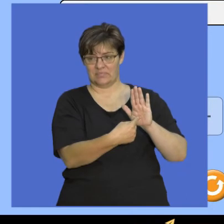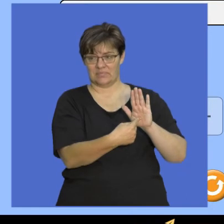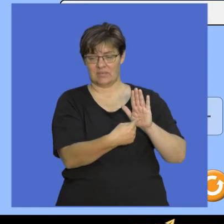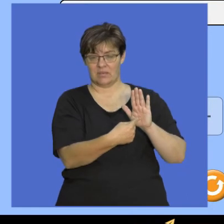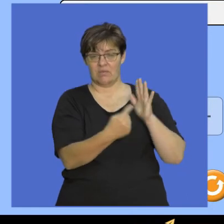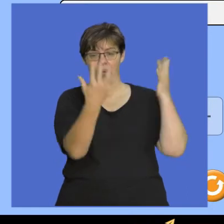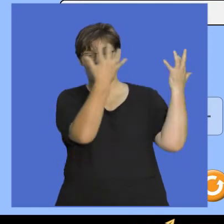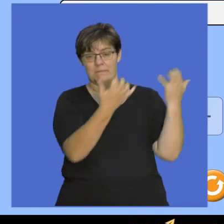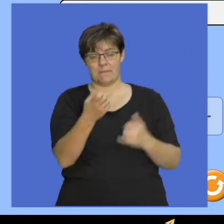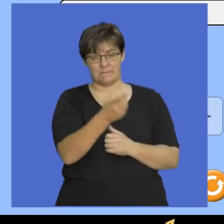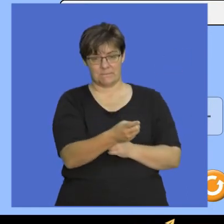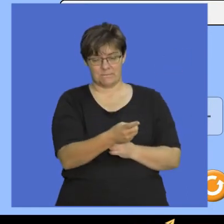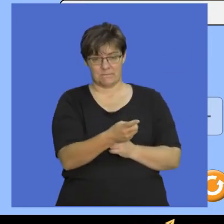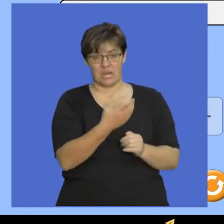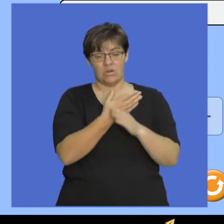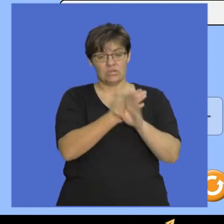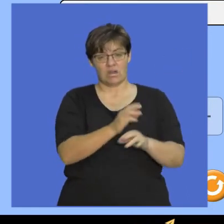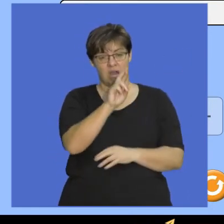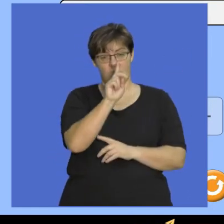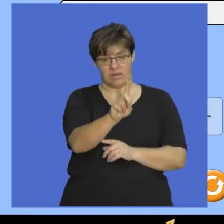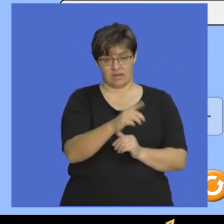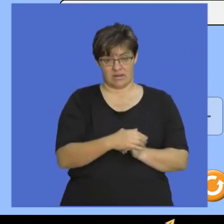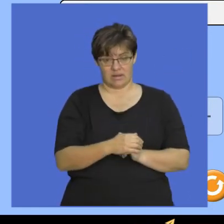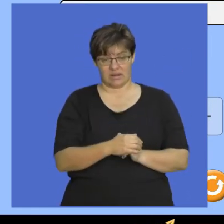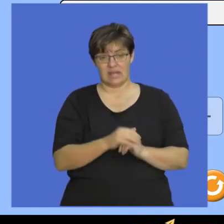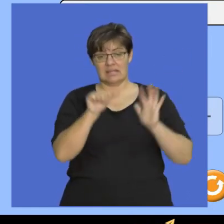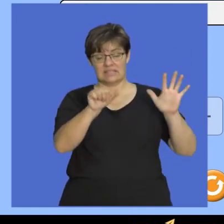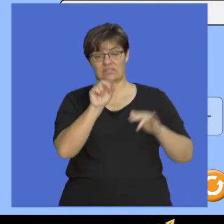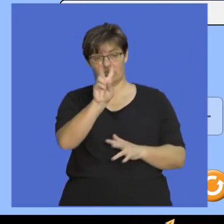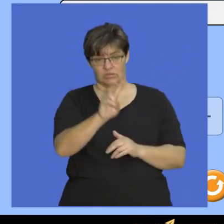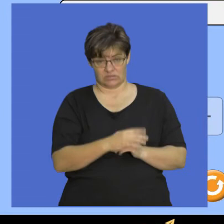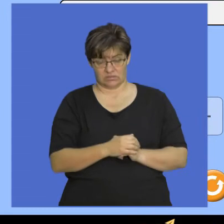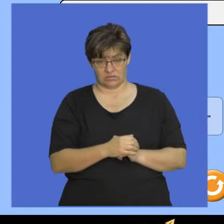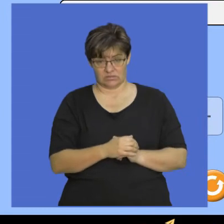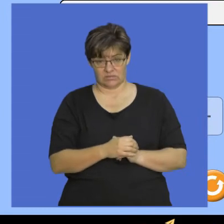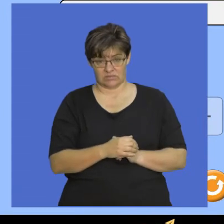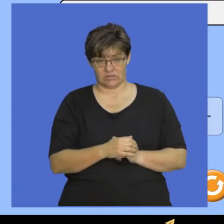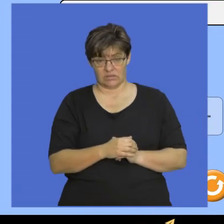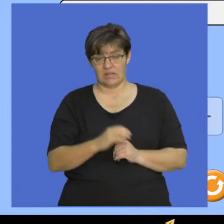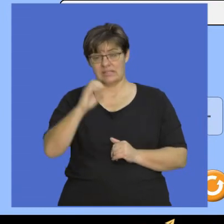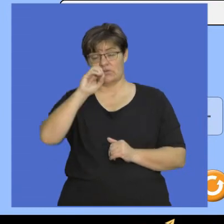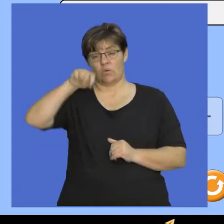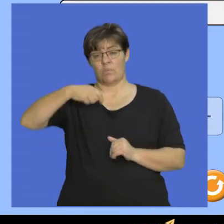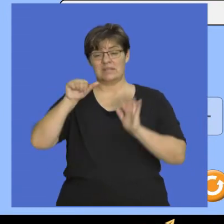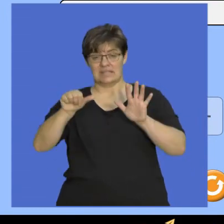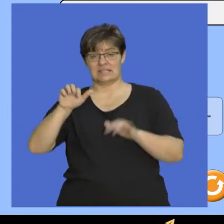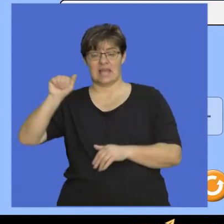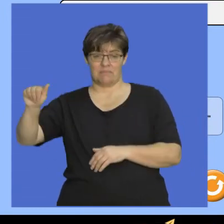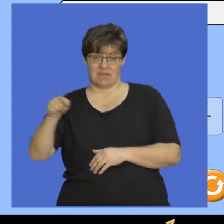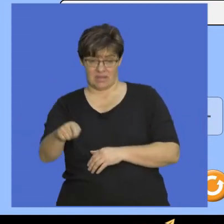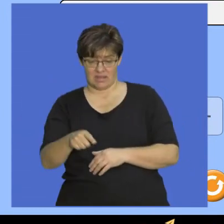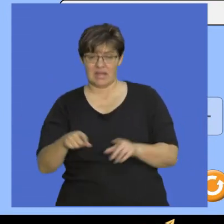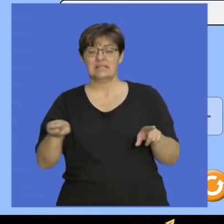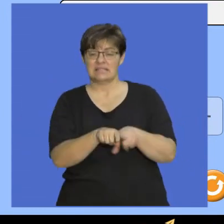simulation, if we calculate the resistance of R1, we've got 6 volts versus the